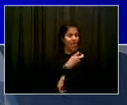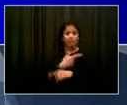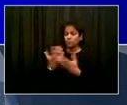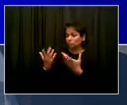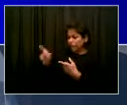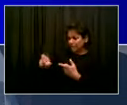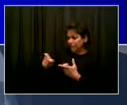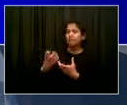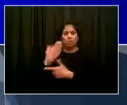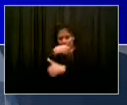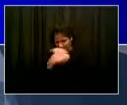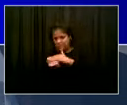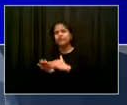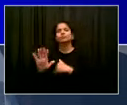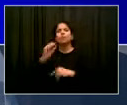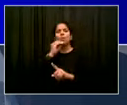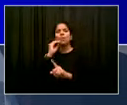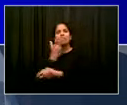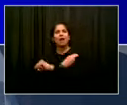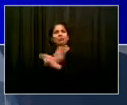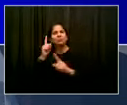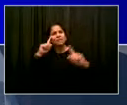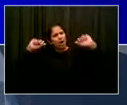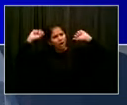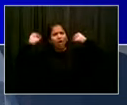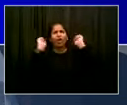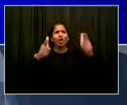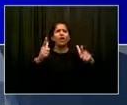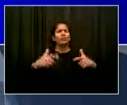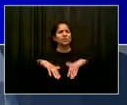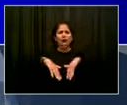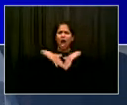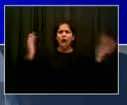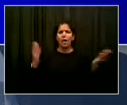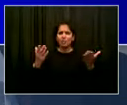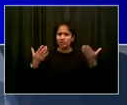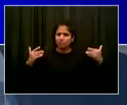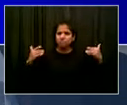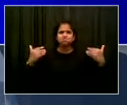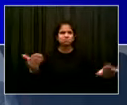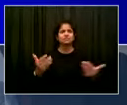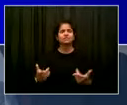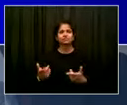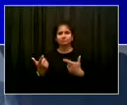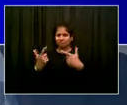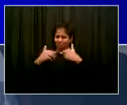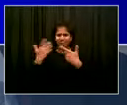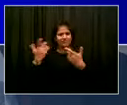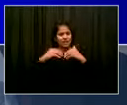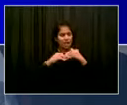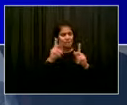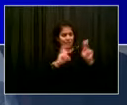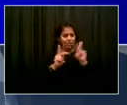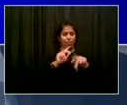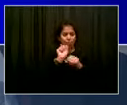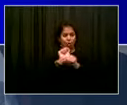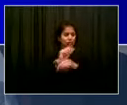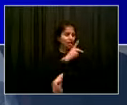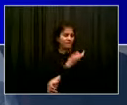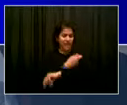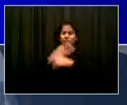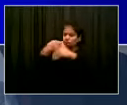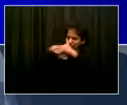listen. Vaccinators can provide you with a first dose, a second dose, a booster for as many family members as needed. And remember, folks getting that